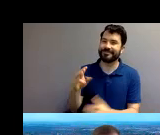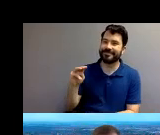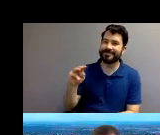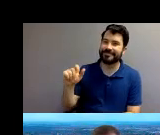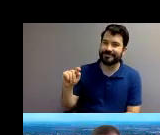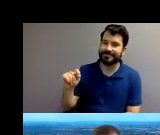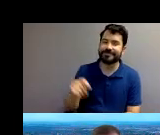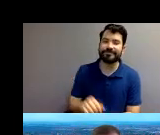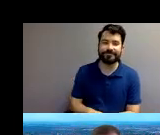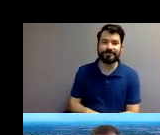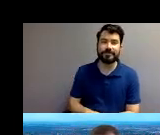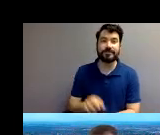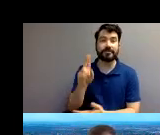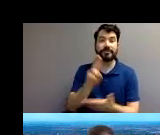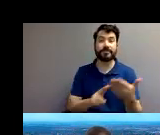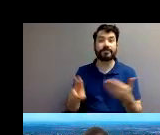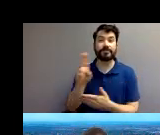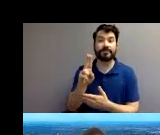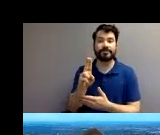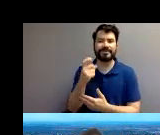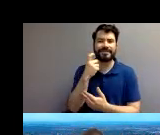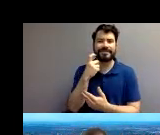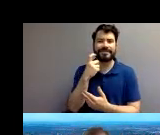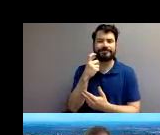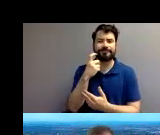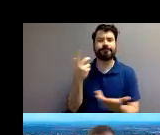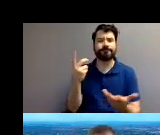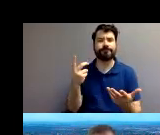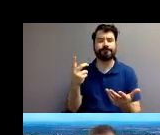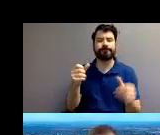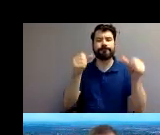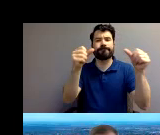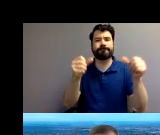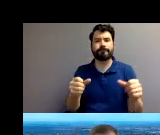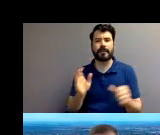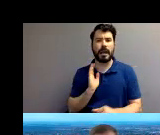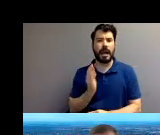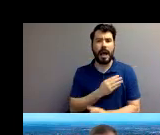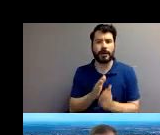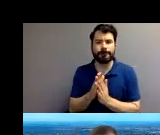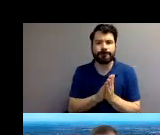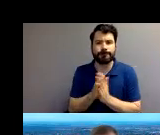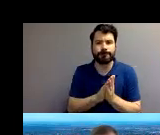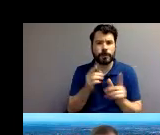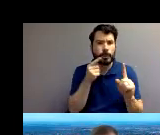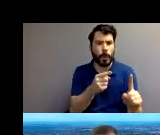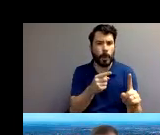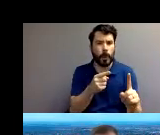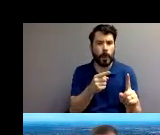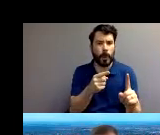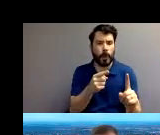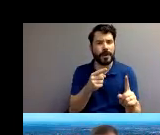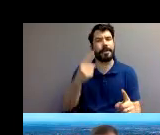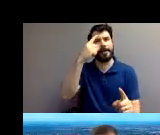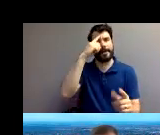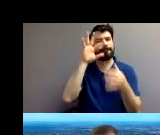the university put out some overall initiatives as we talk about returning to work. And they thought the key goals